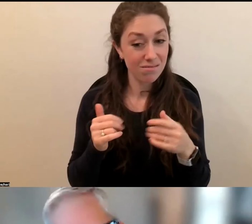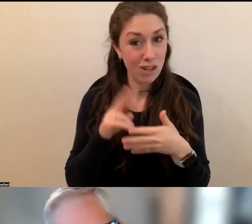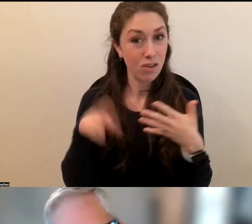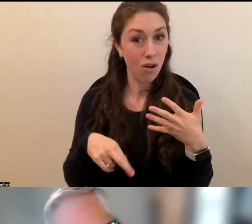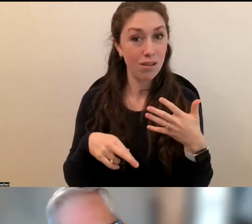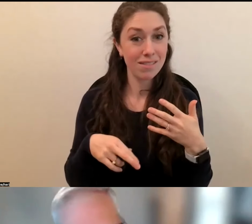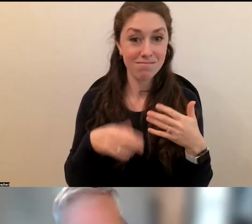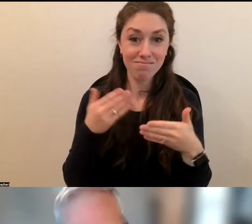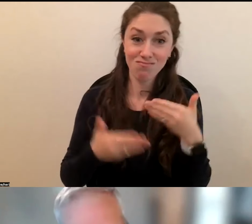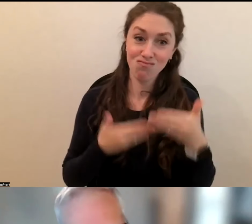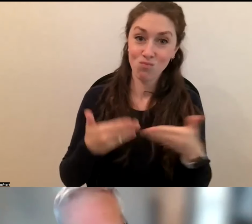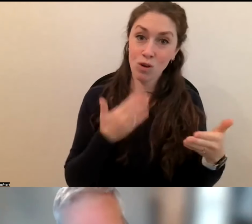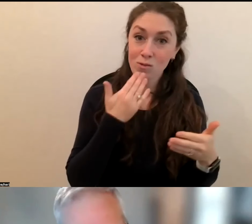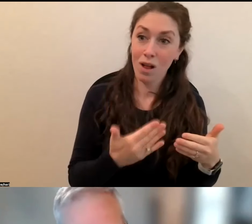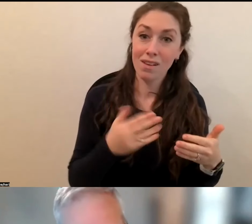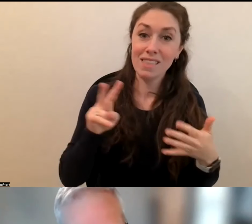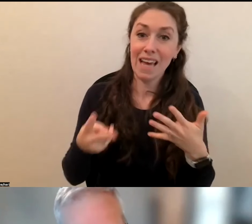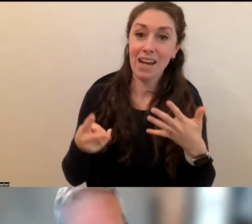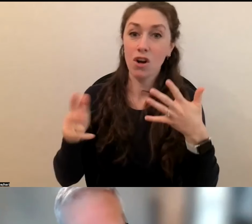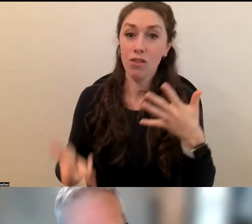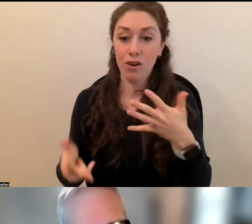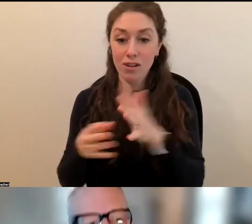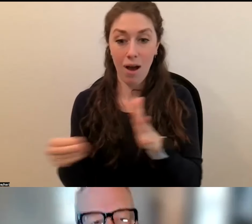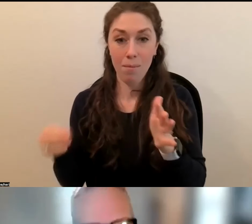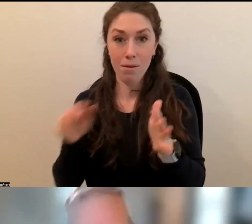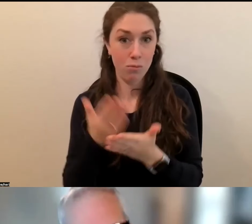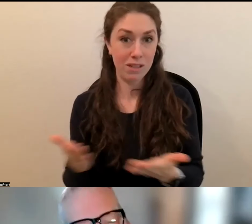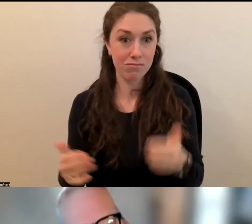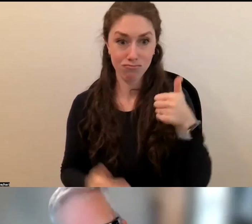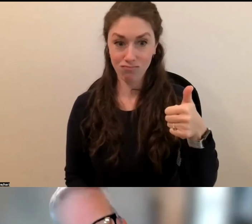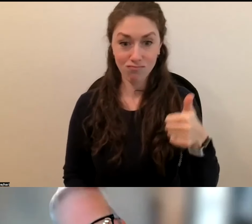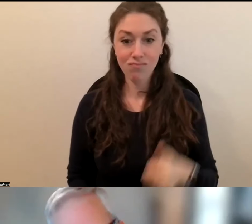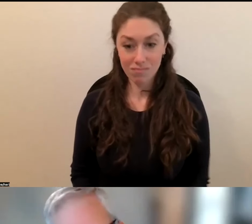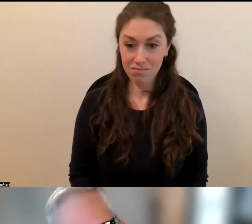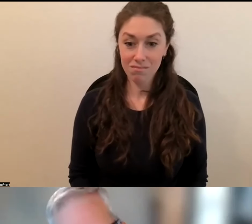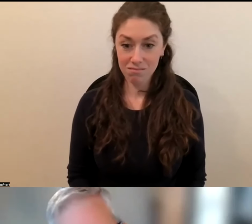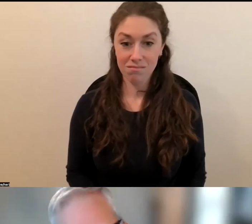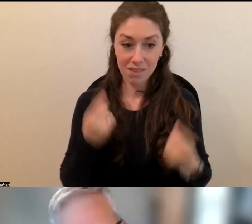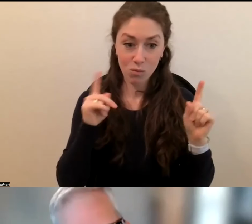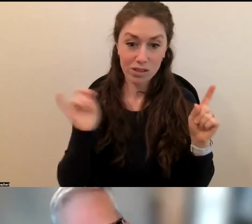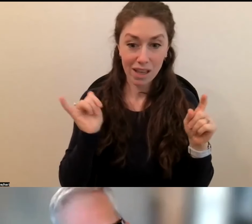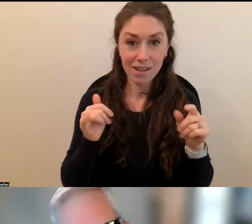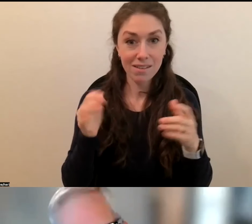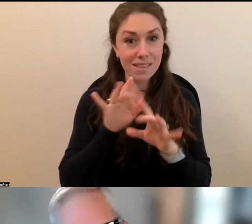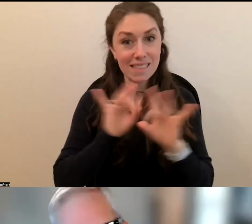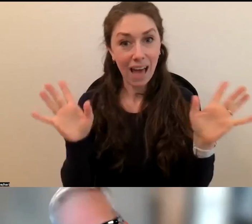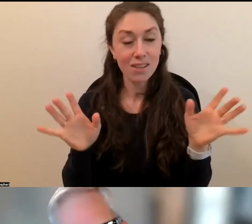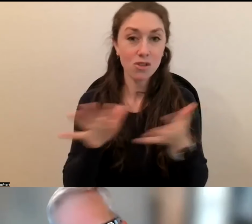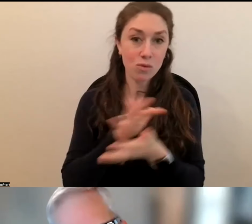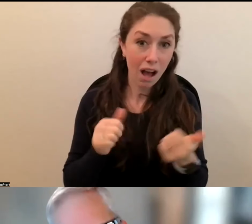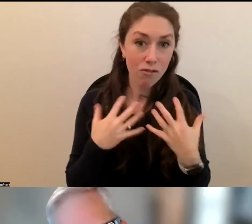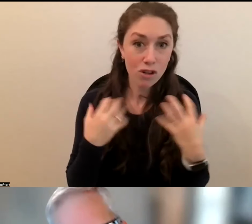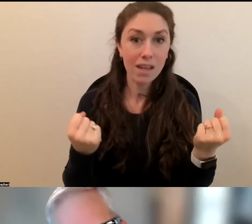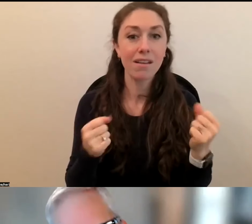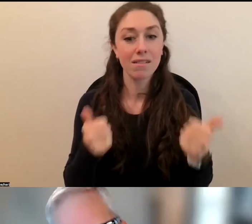well as a second or third copy of your material. It works as a disaster recovery thing. Access Humboldt doesn't